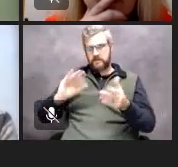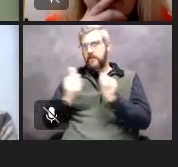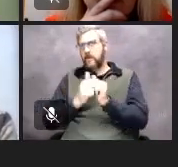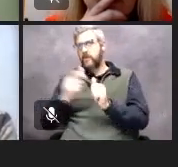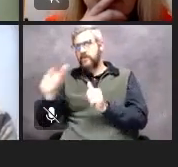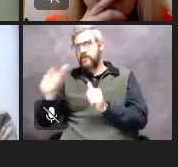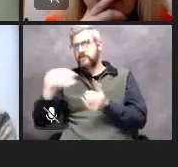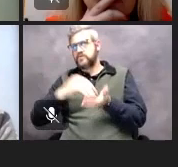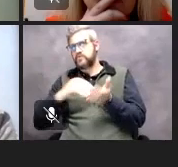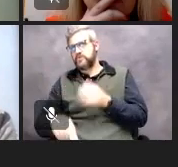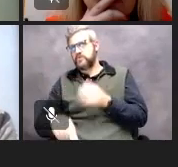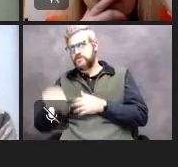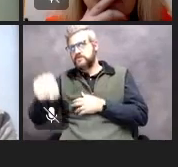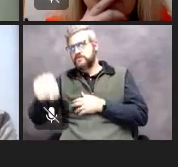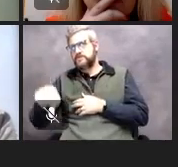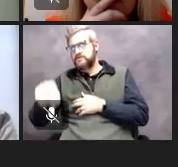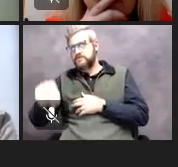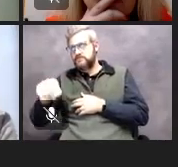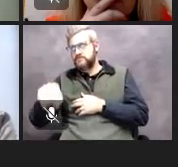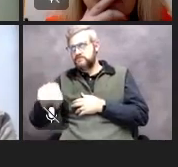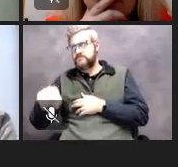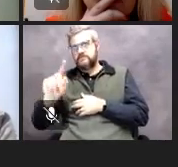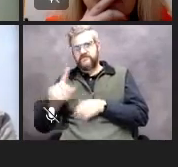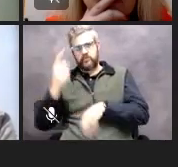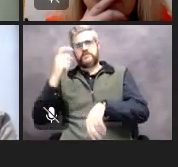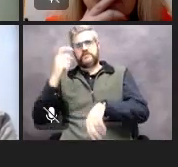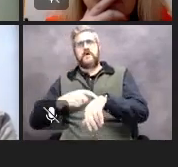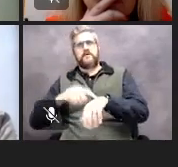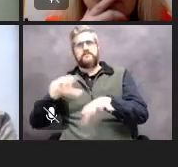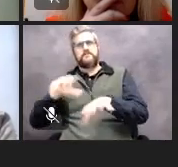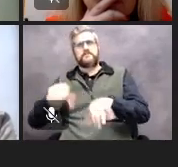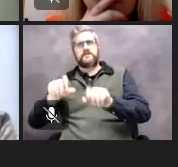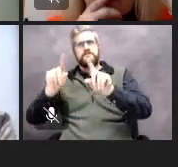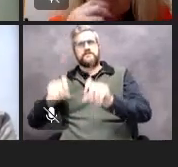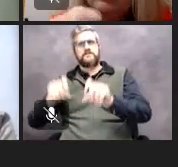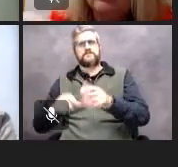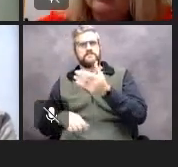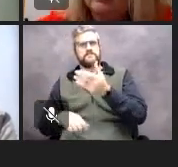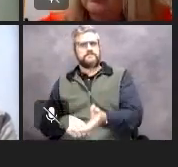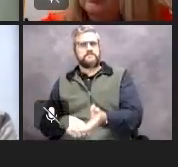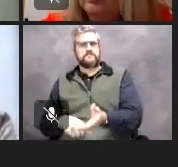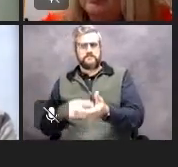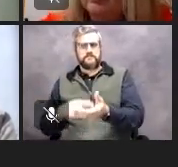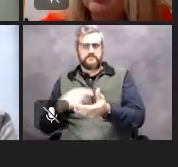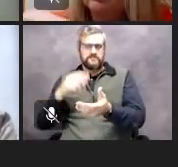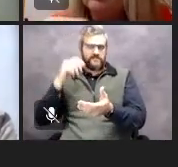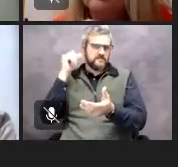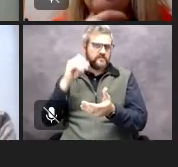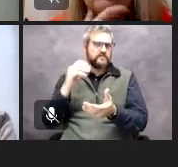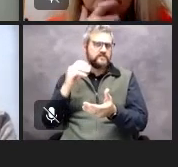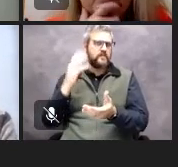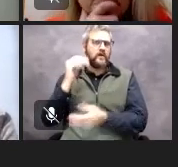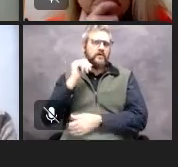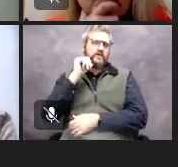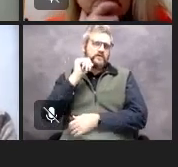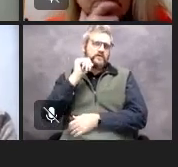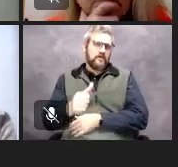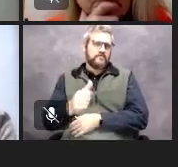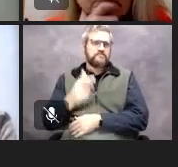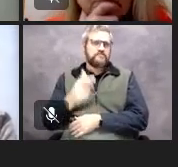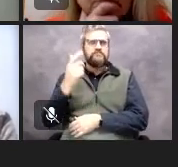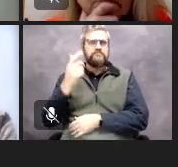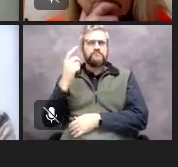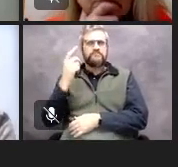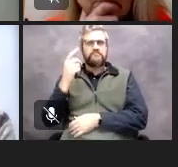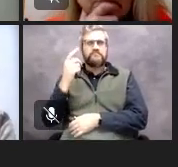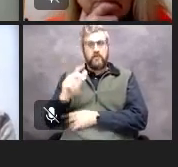that, in essence, this is the first time they've ever taken the test. So why don't we give the